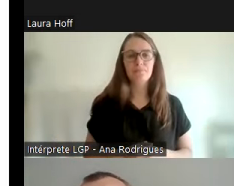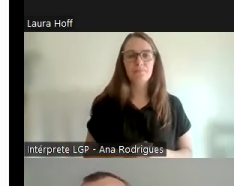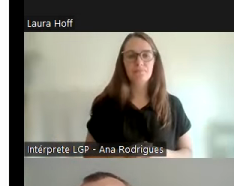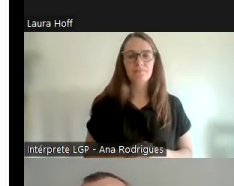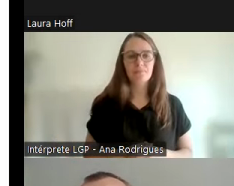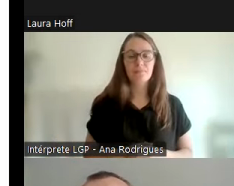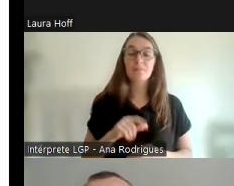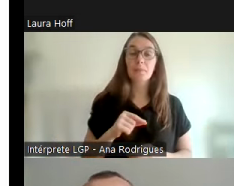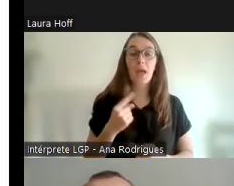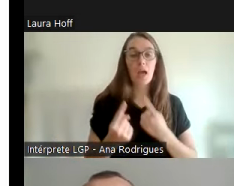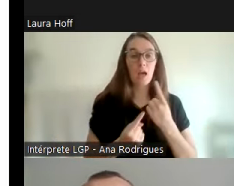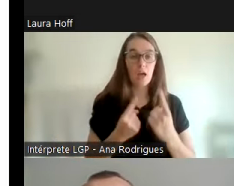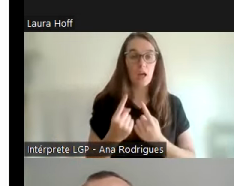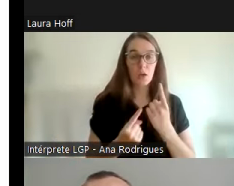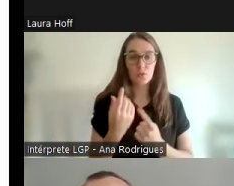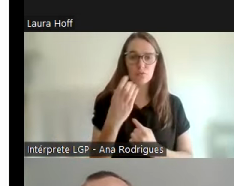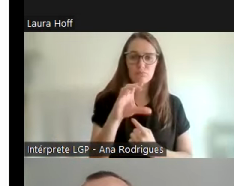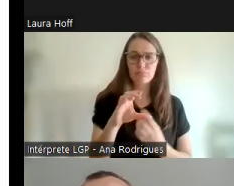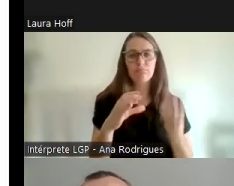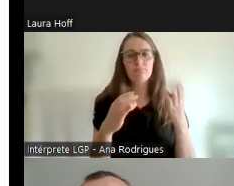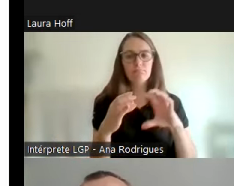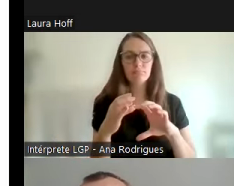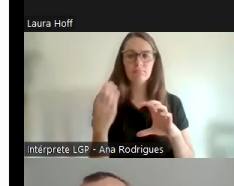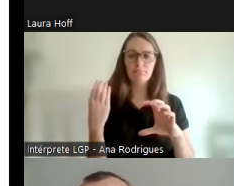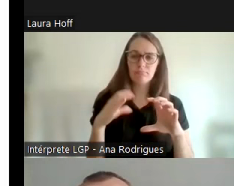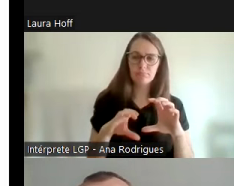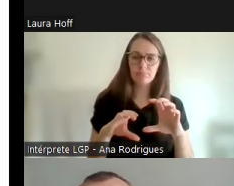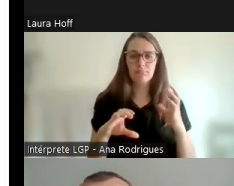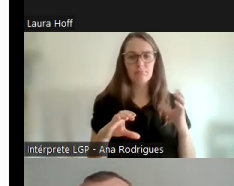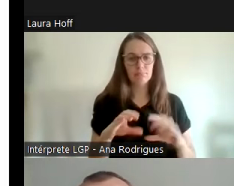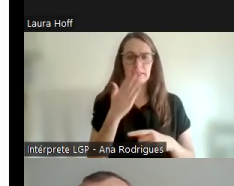some slides, selected slides